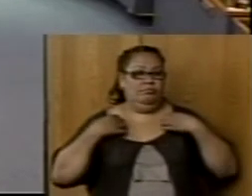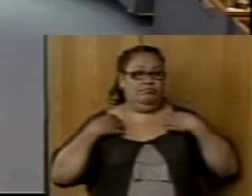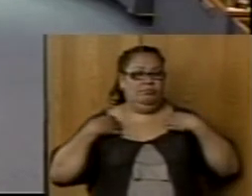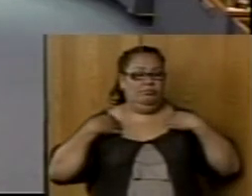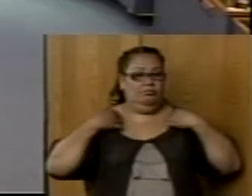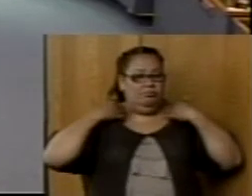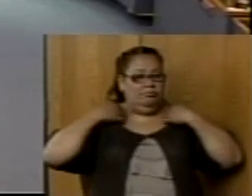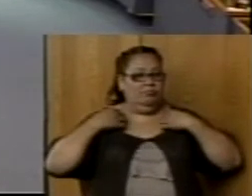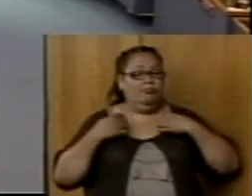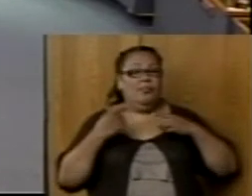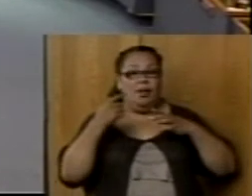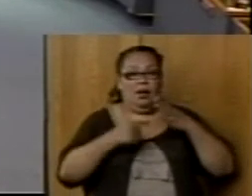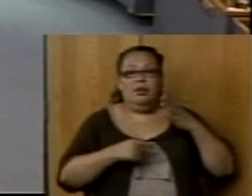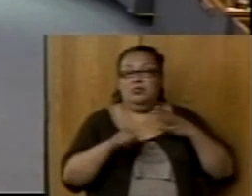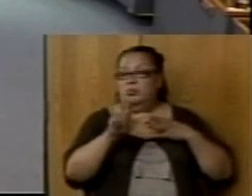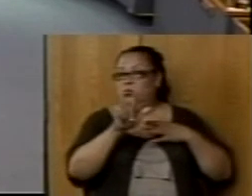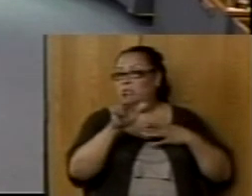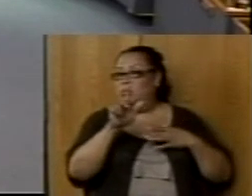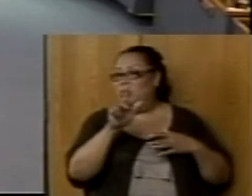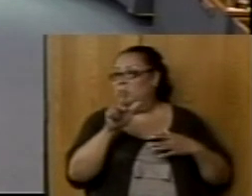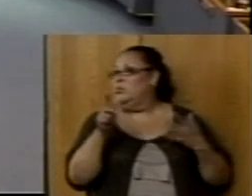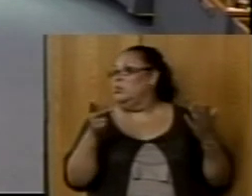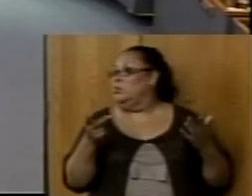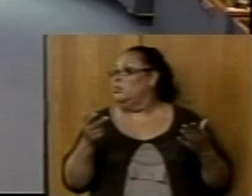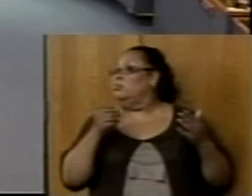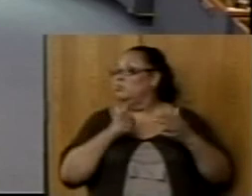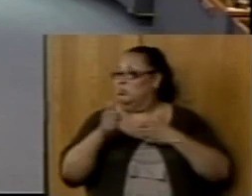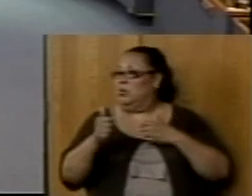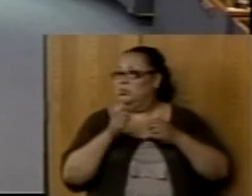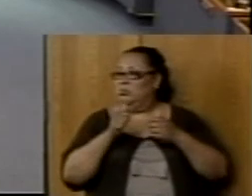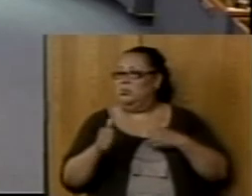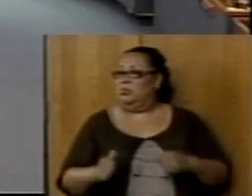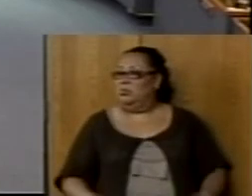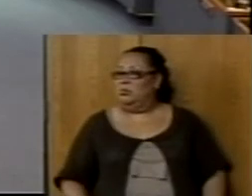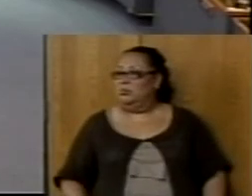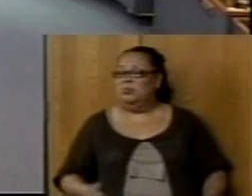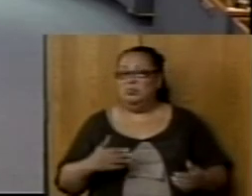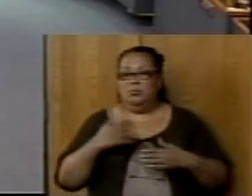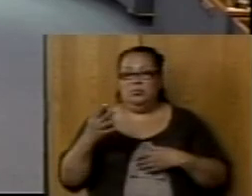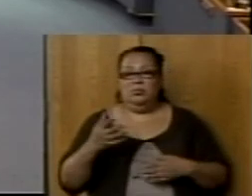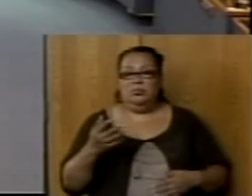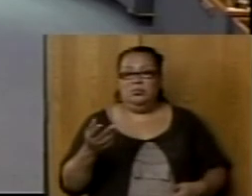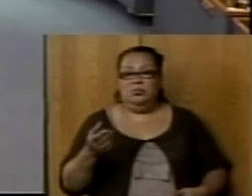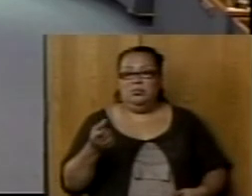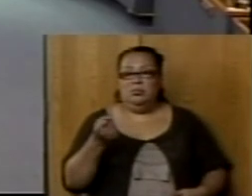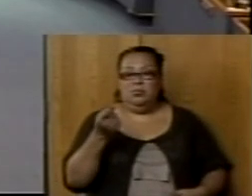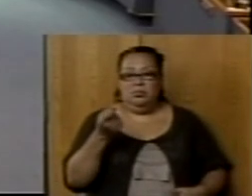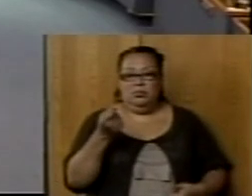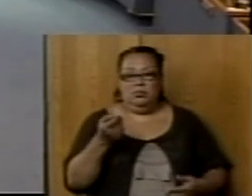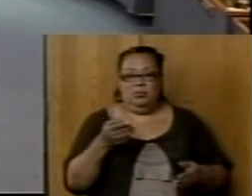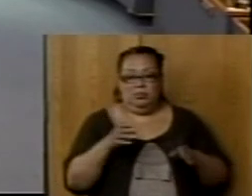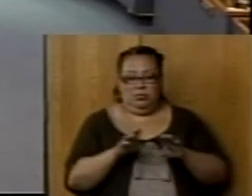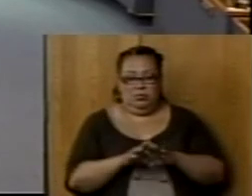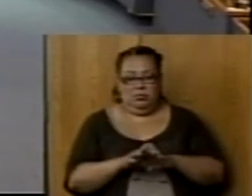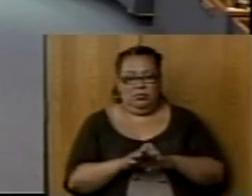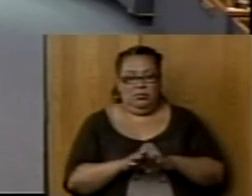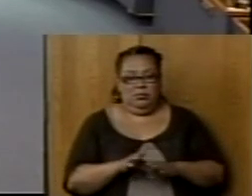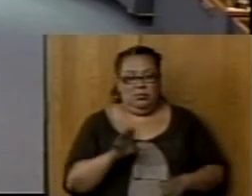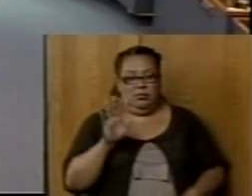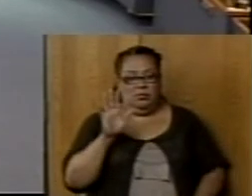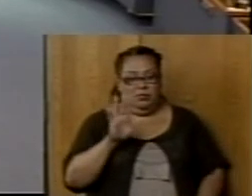23. Do all in favor, aye? Motion passes unanimously. Moving on to item 11, closed meeting as pursuant to Texas Government Code